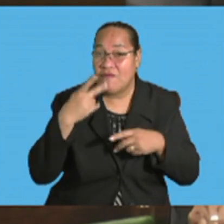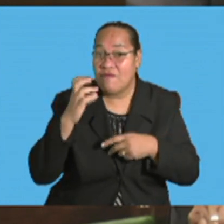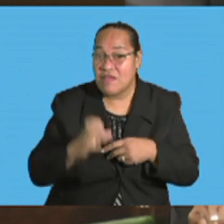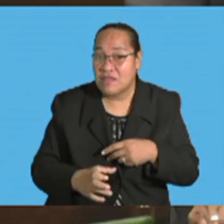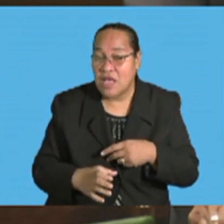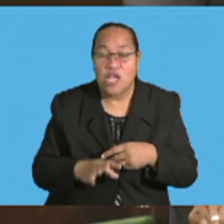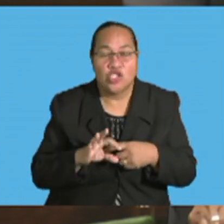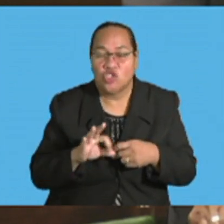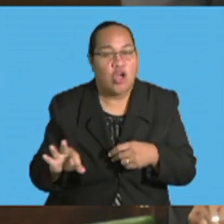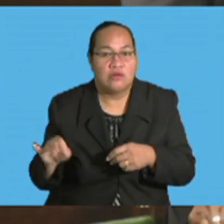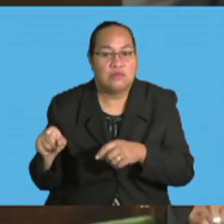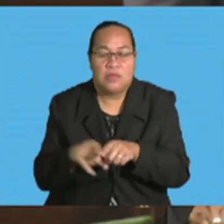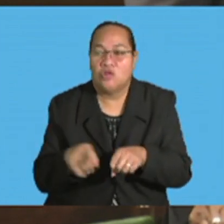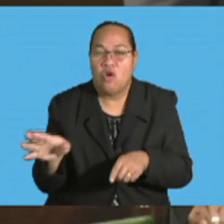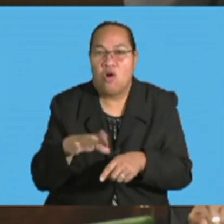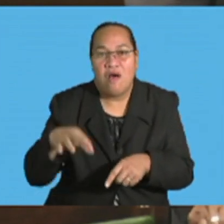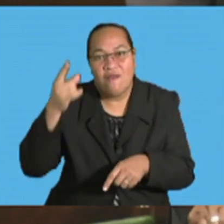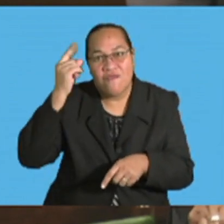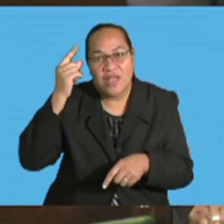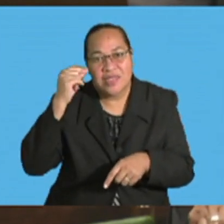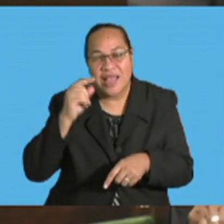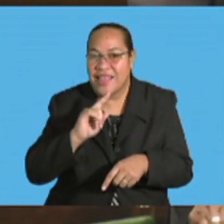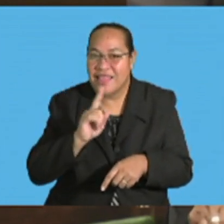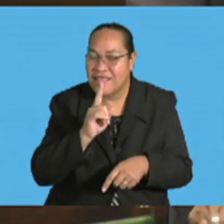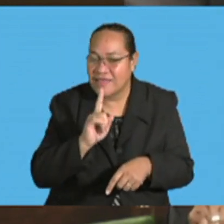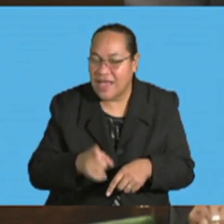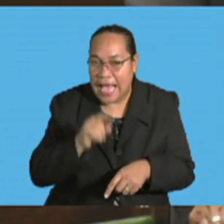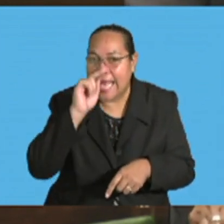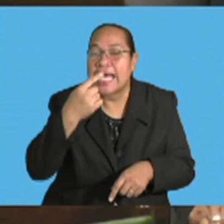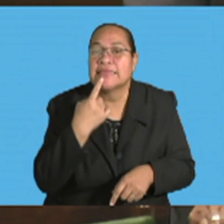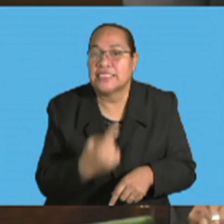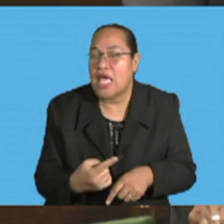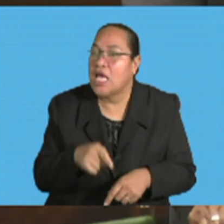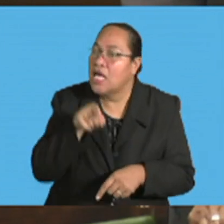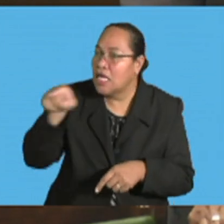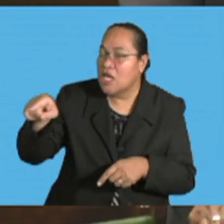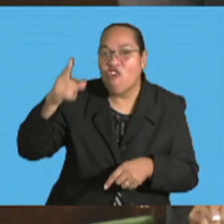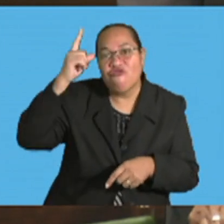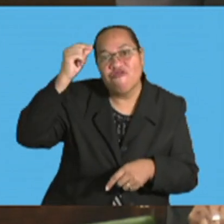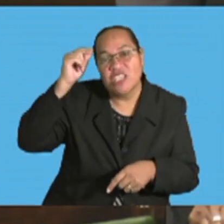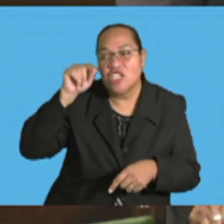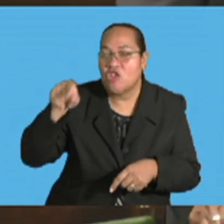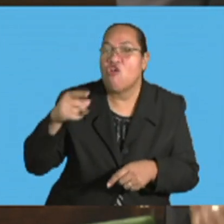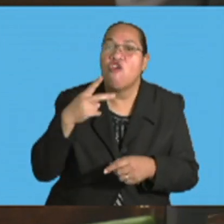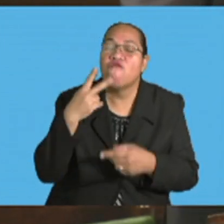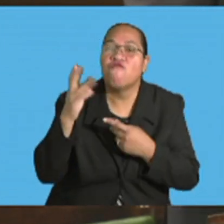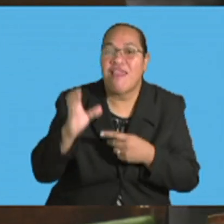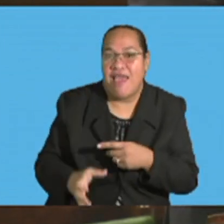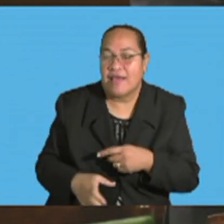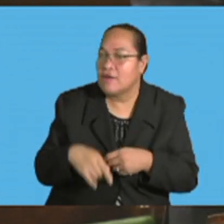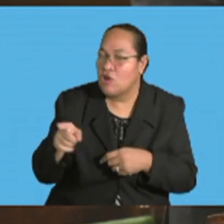to any Fijian. No Fijian can be a Wulangi in this country to which they are born, where